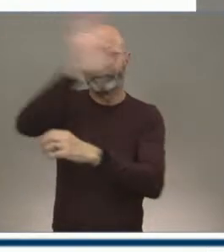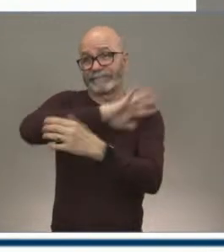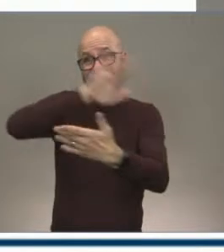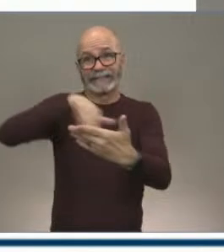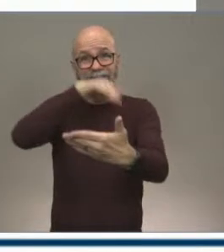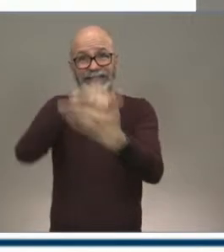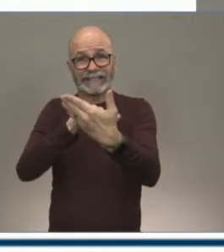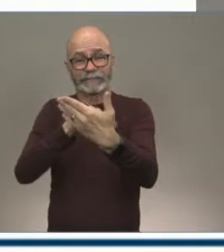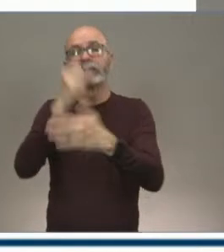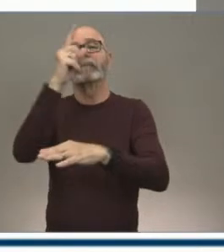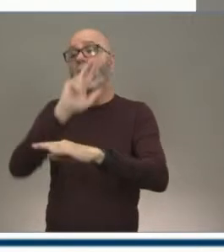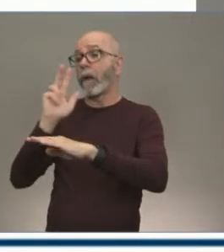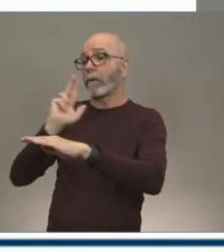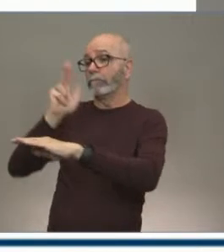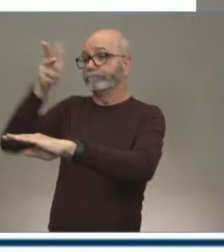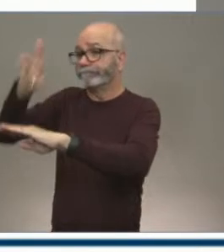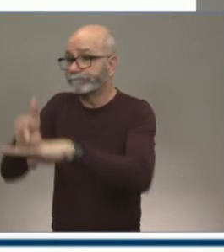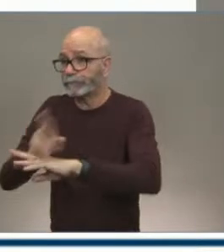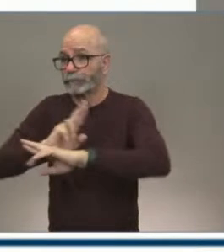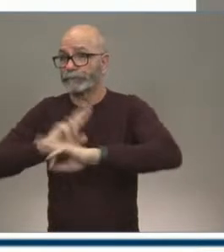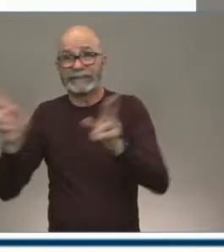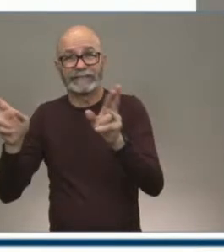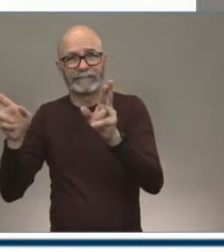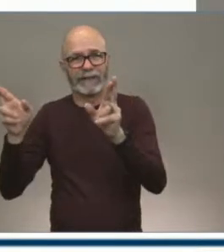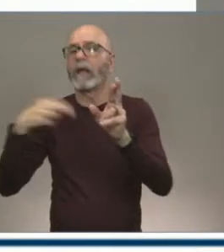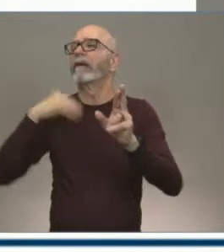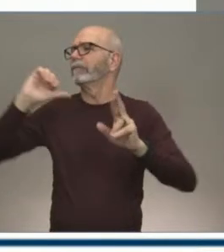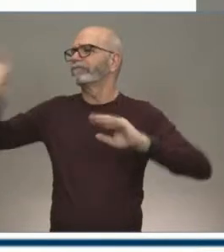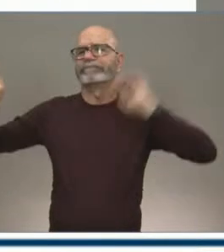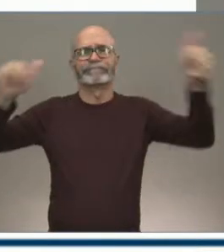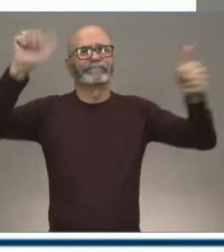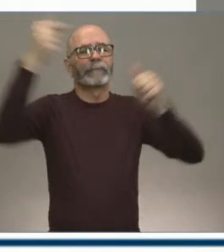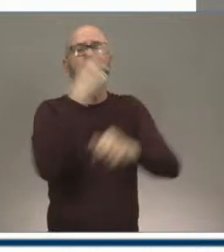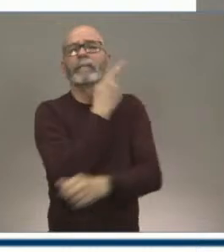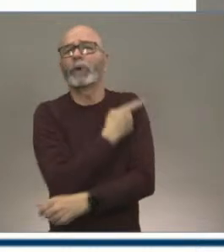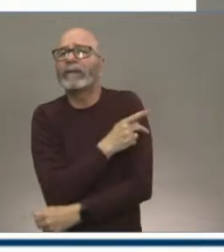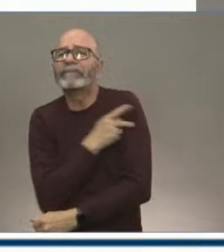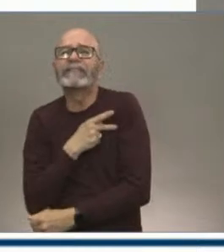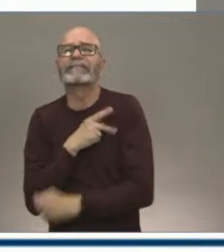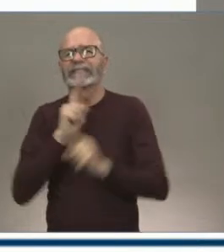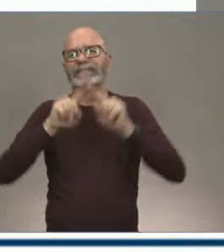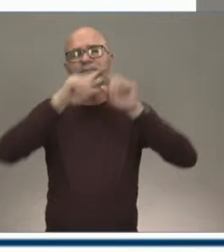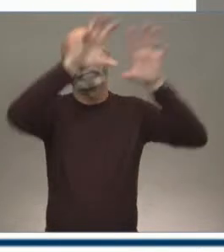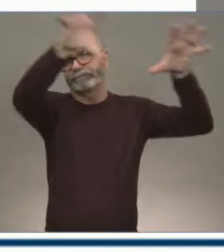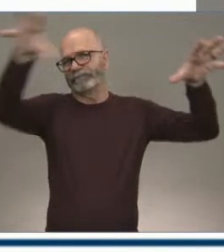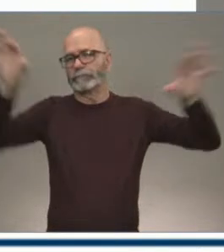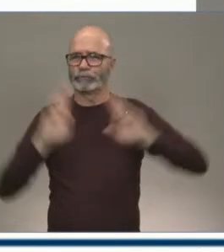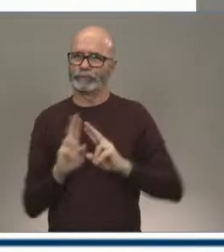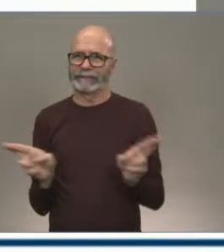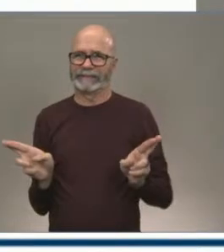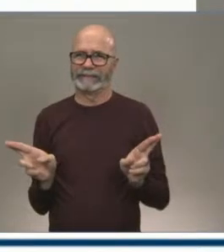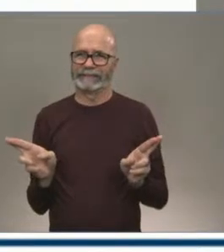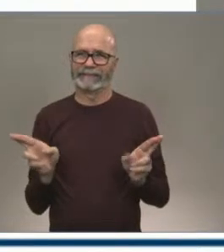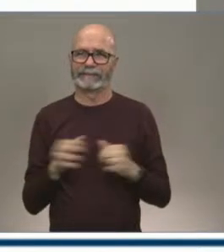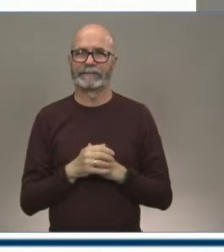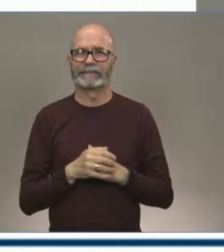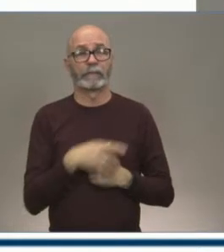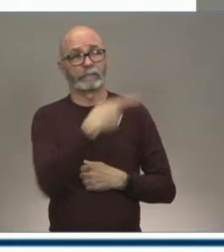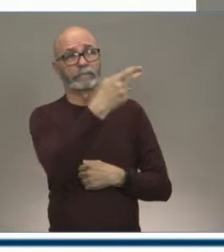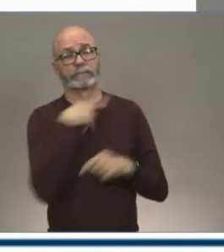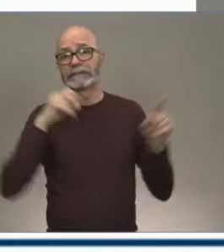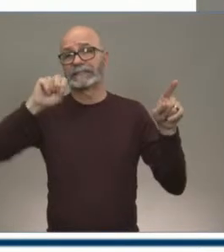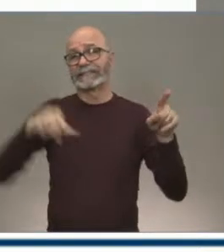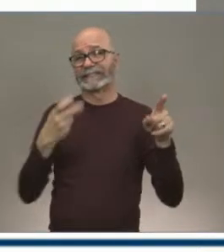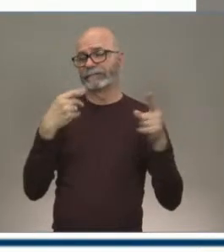in locations around the province. On that, as we talked, as the Premier and I both mentioned earlier,